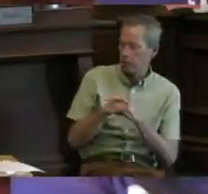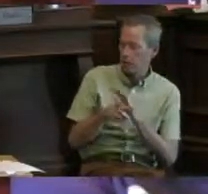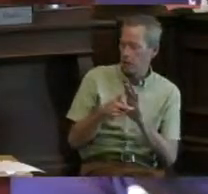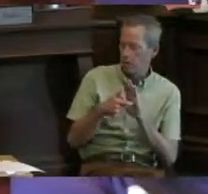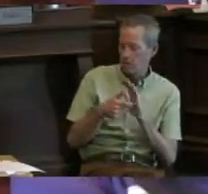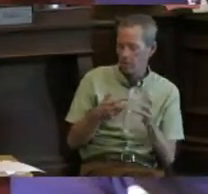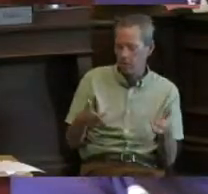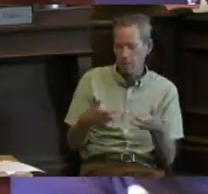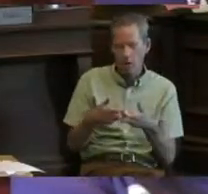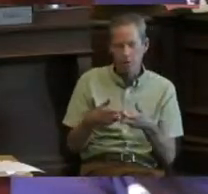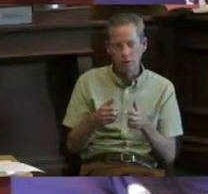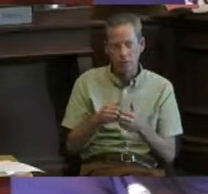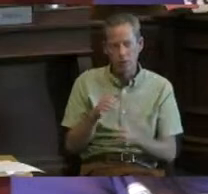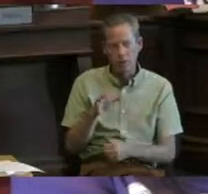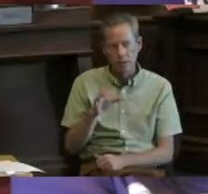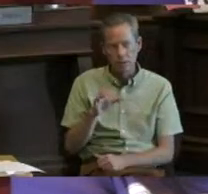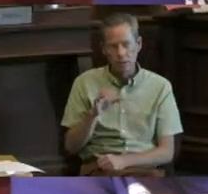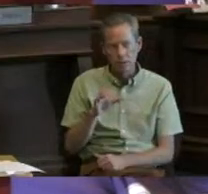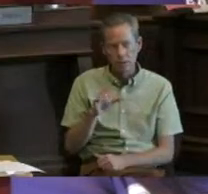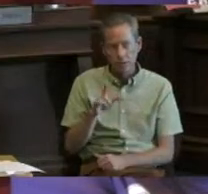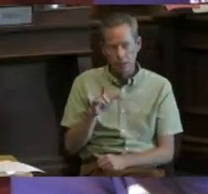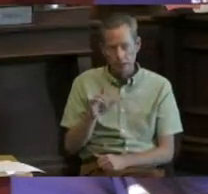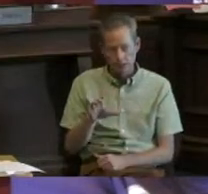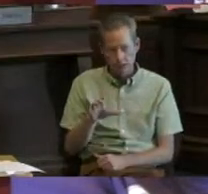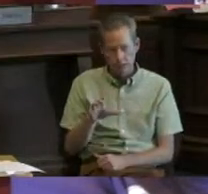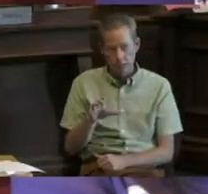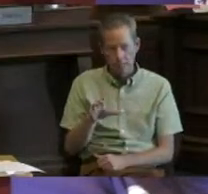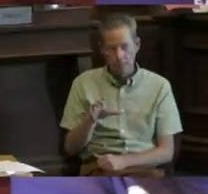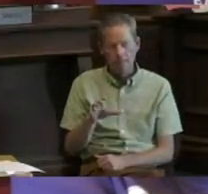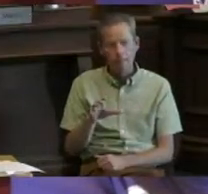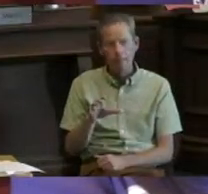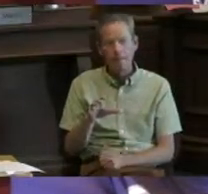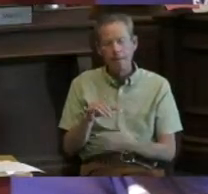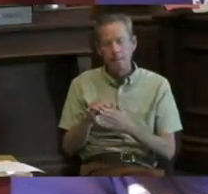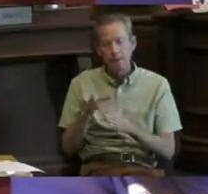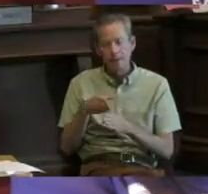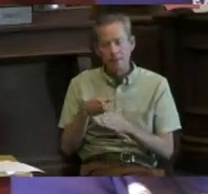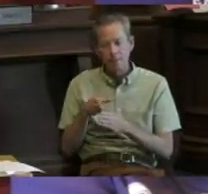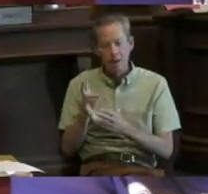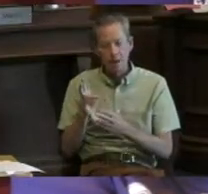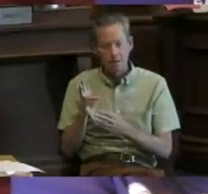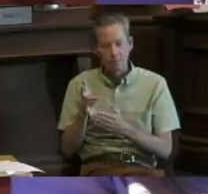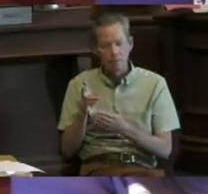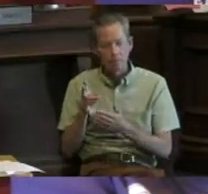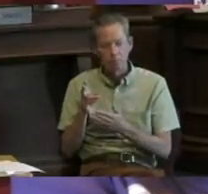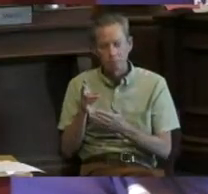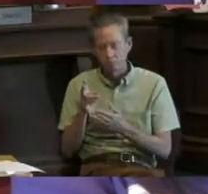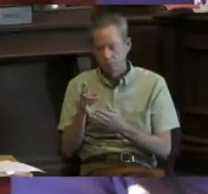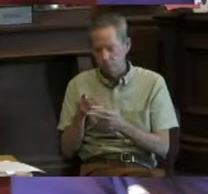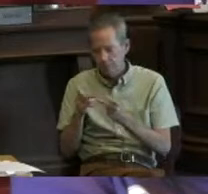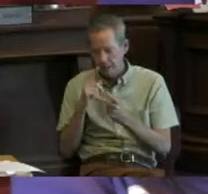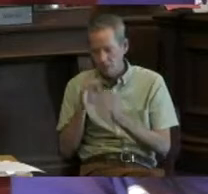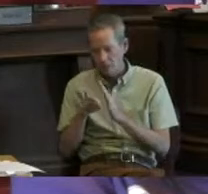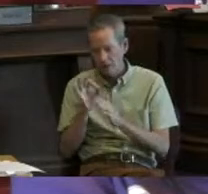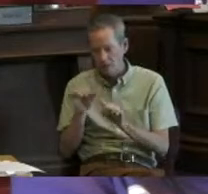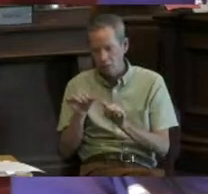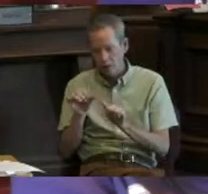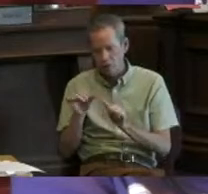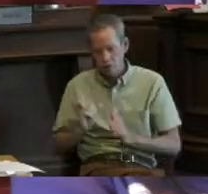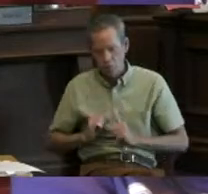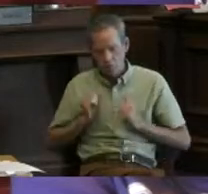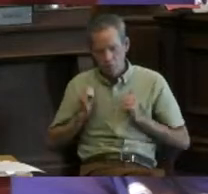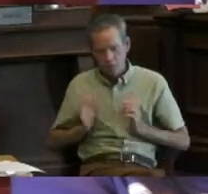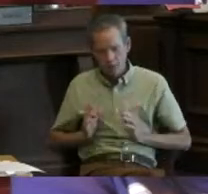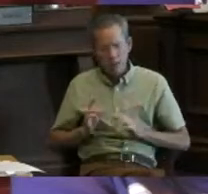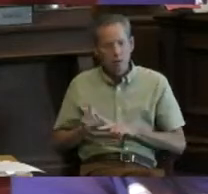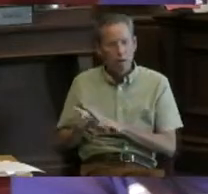in partnership with the CLC. That'll be their main source of finding potential residents. They'll also, because